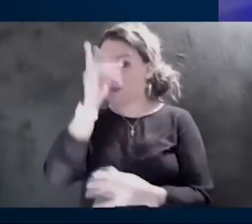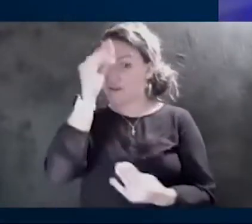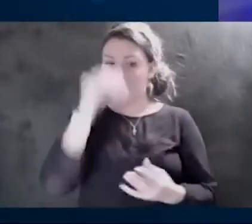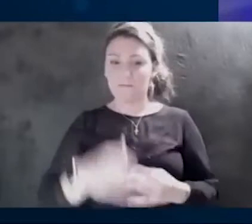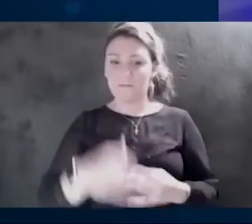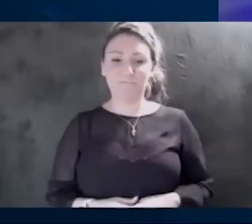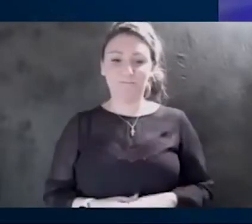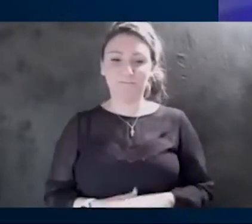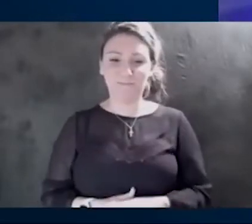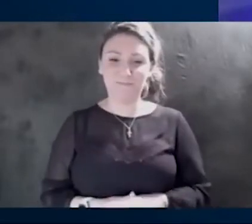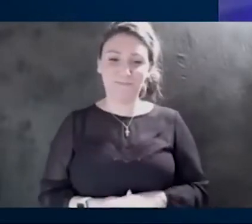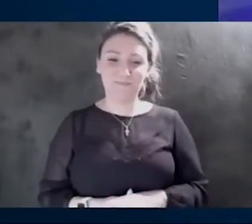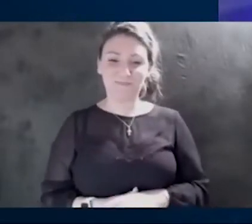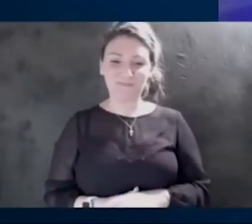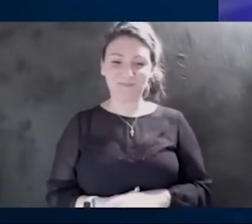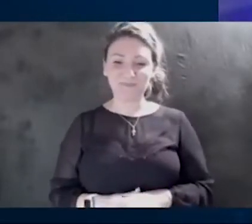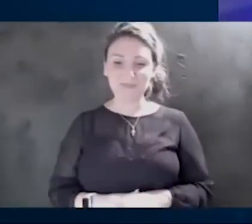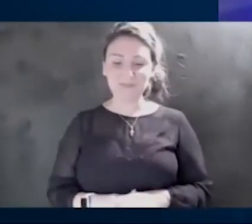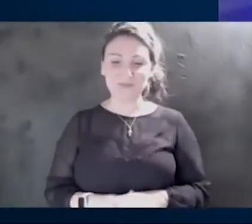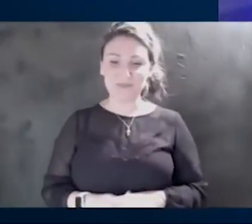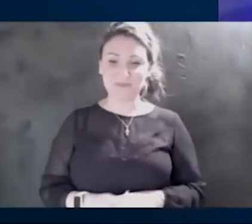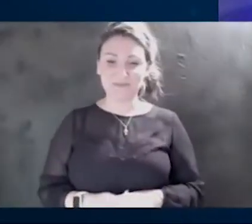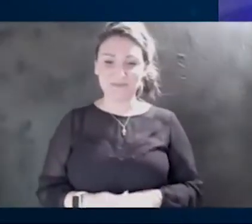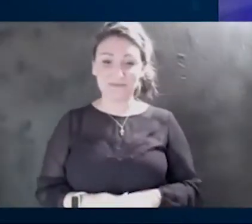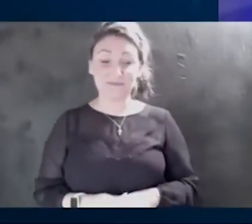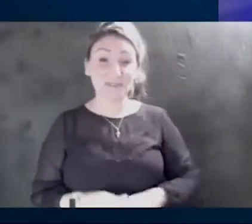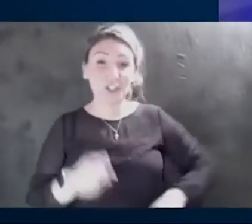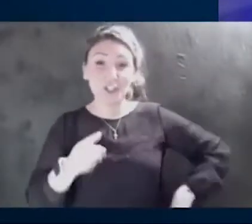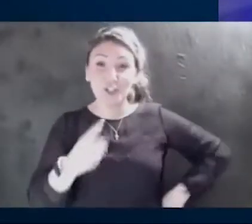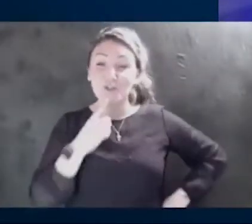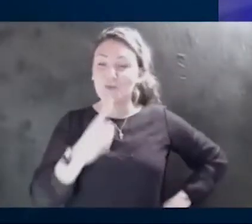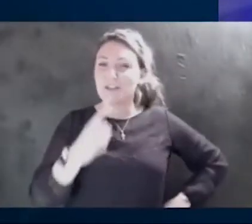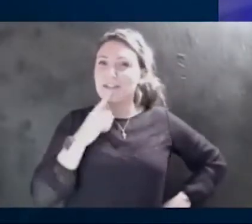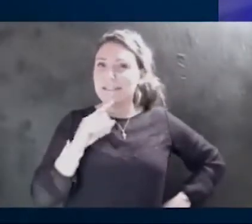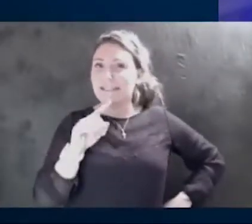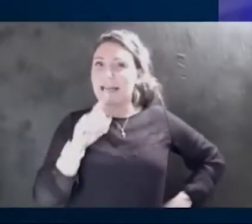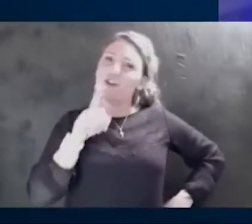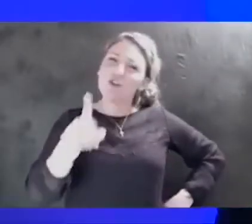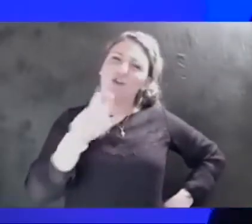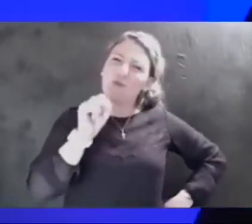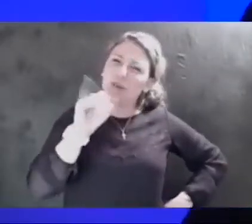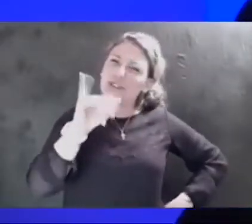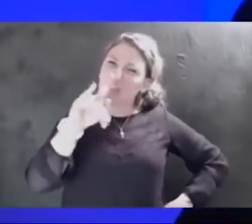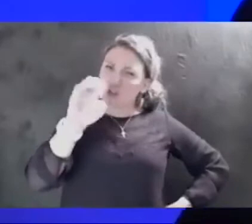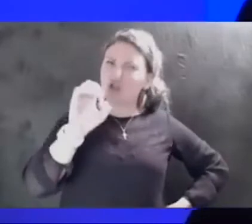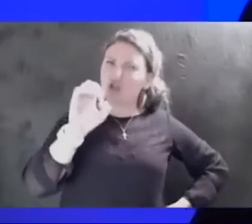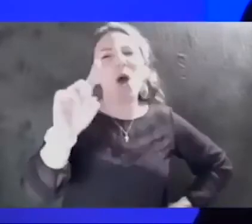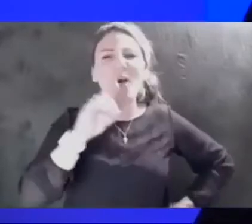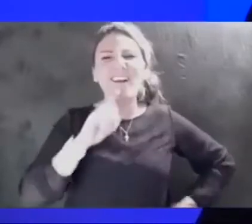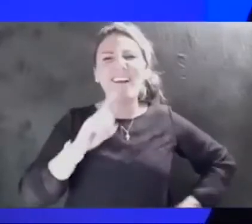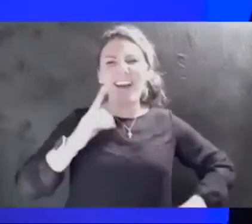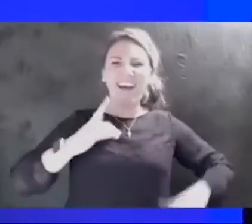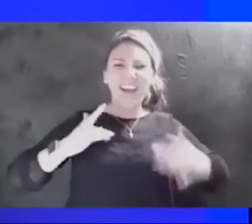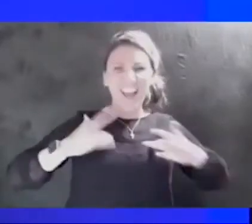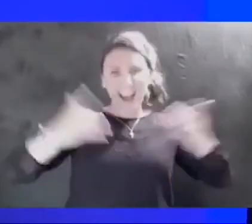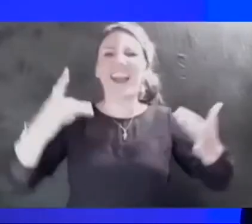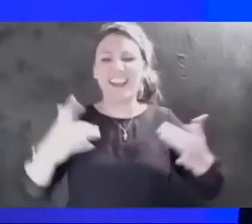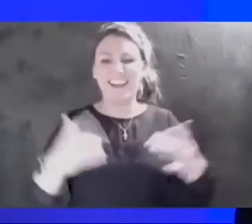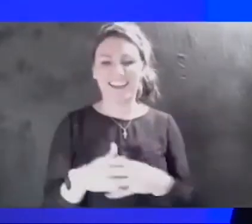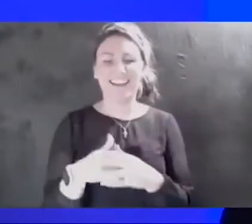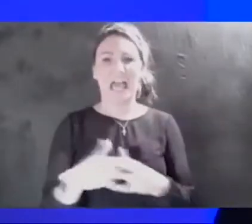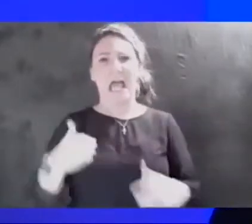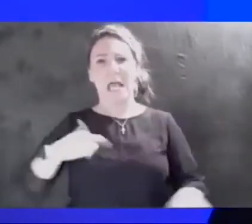I really. You're about to say you're stoked because you're such a good guy. Such a young I'm guy stoked. I retired at the wrong time.